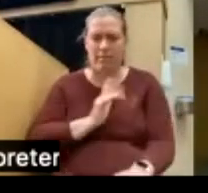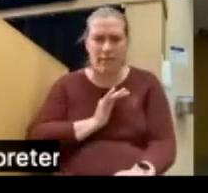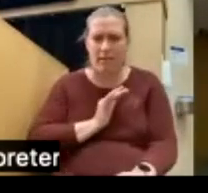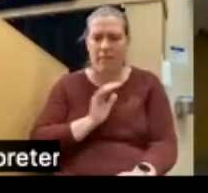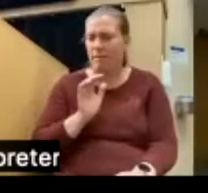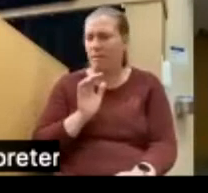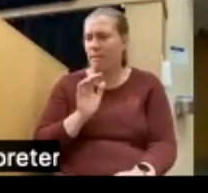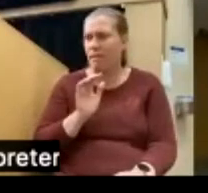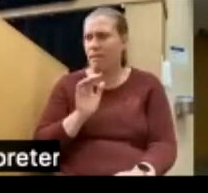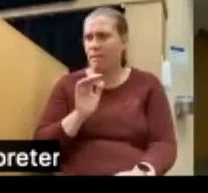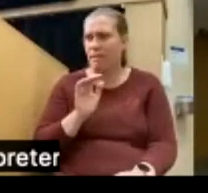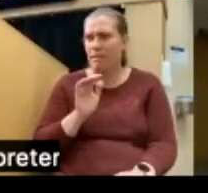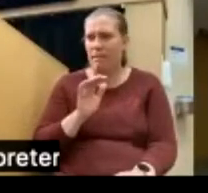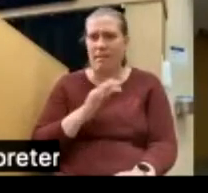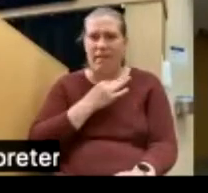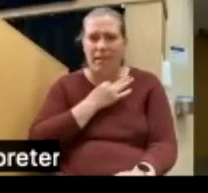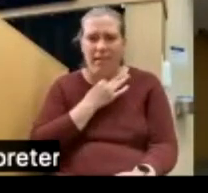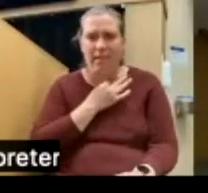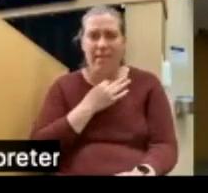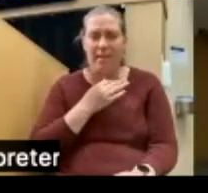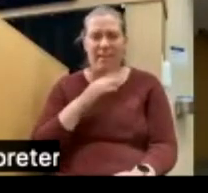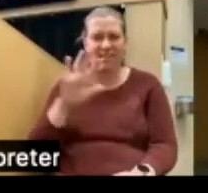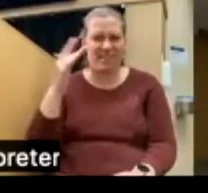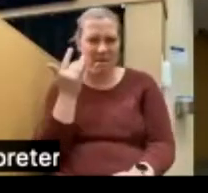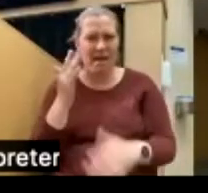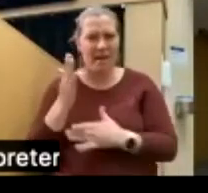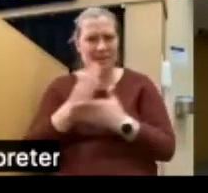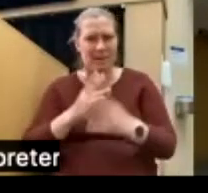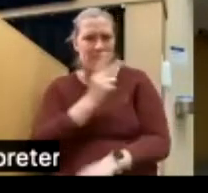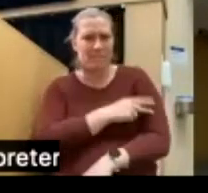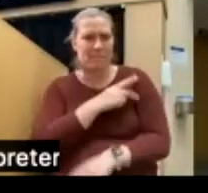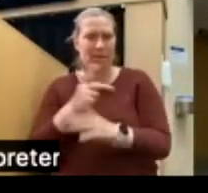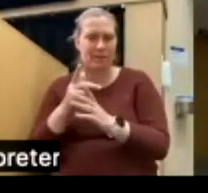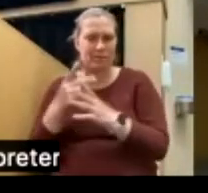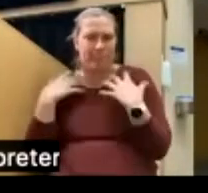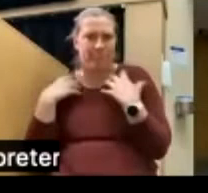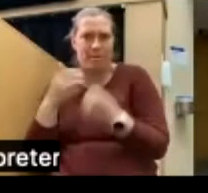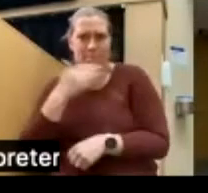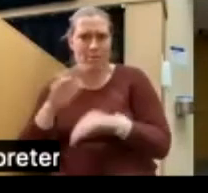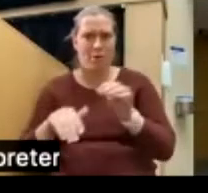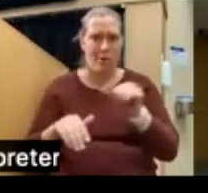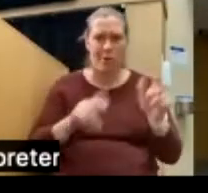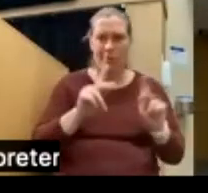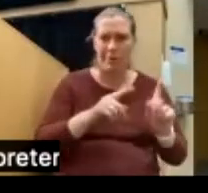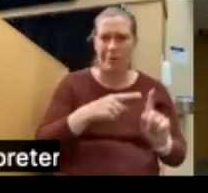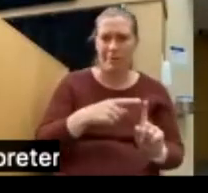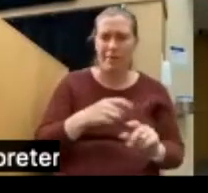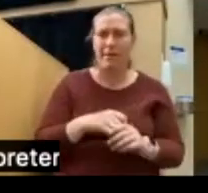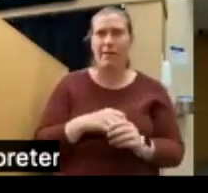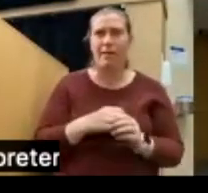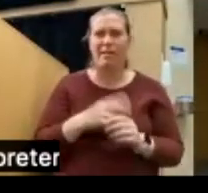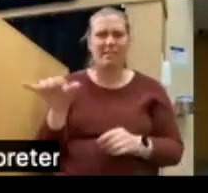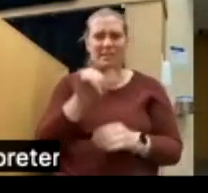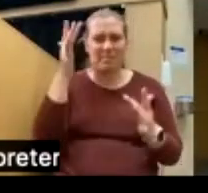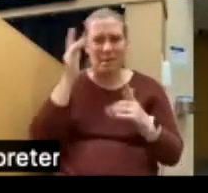so intriguing. Like, why is it that some patients fare better with illnesses than others? Why is it that people, you know, we